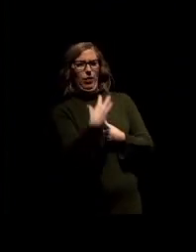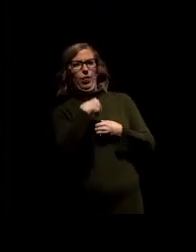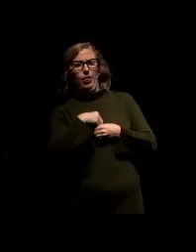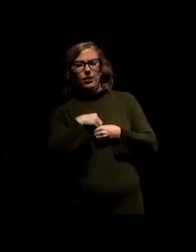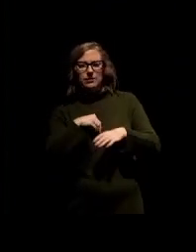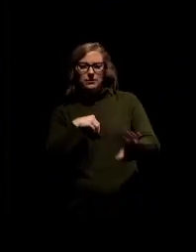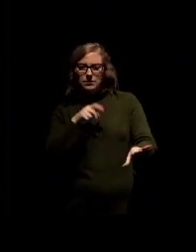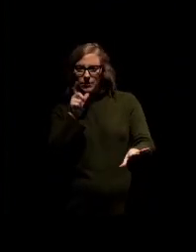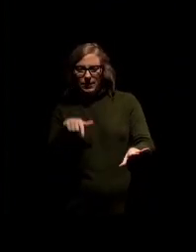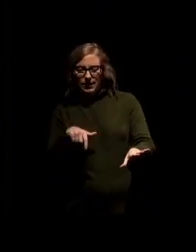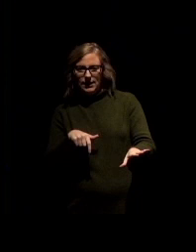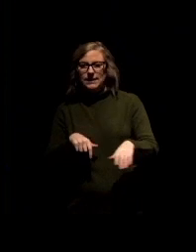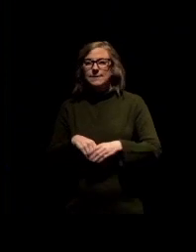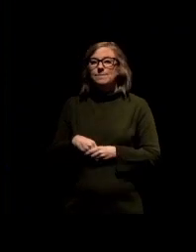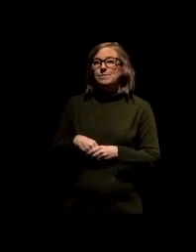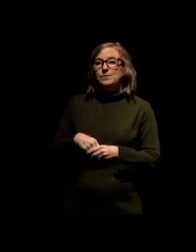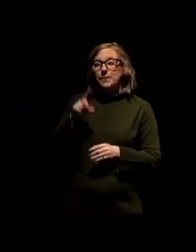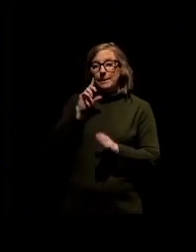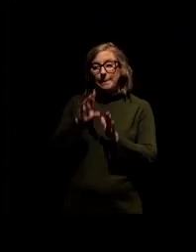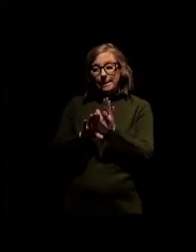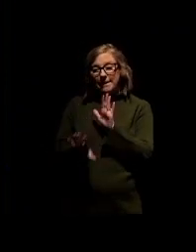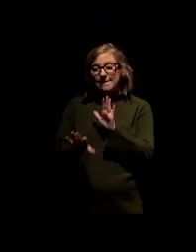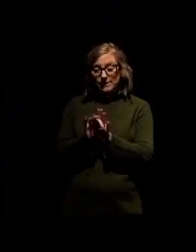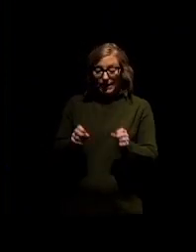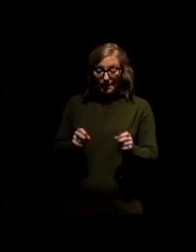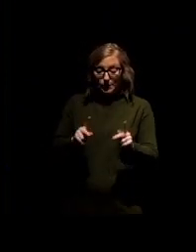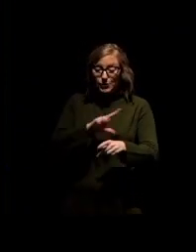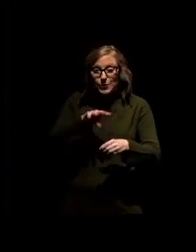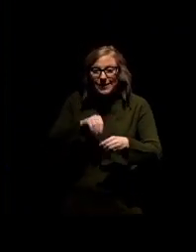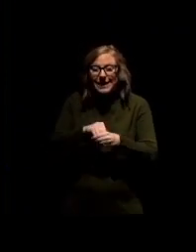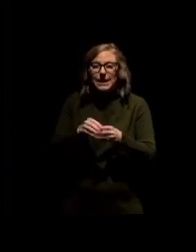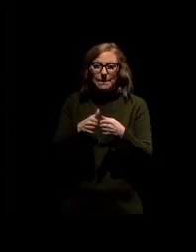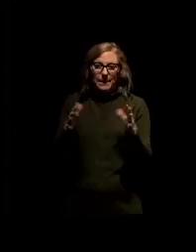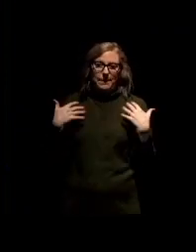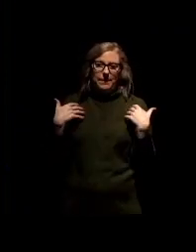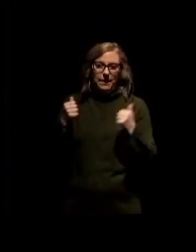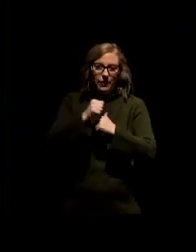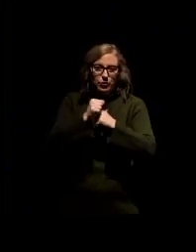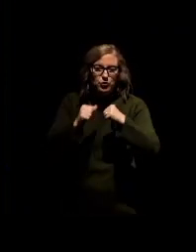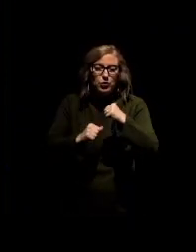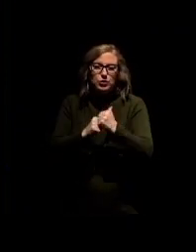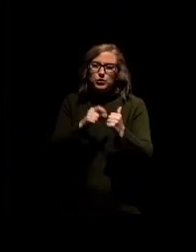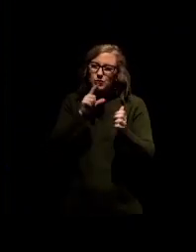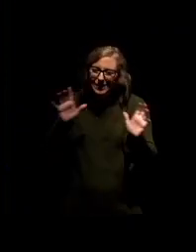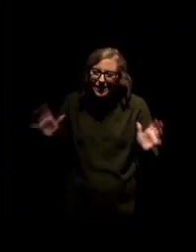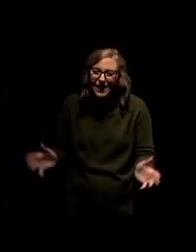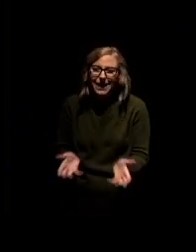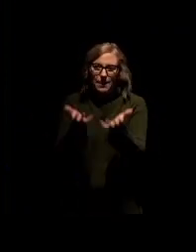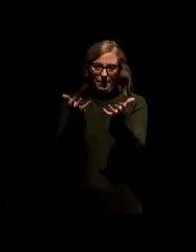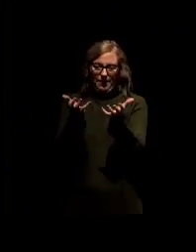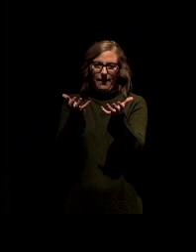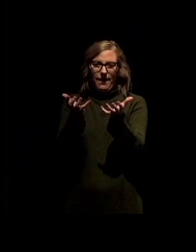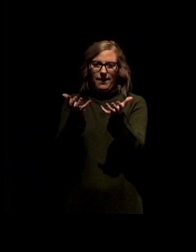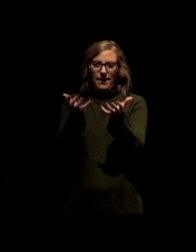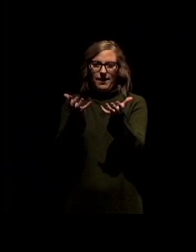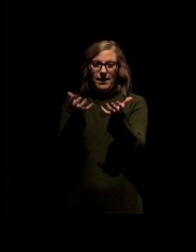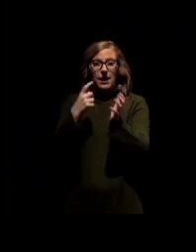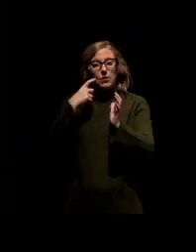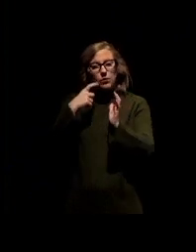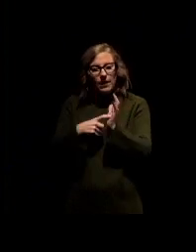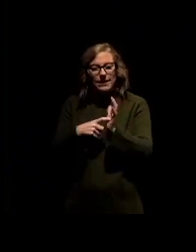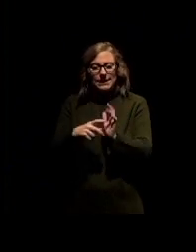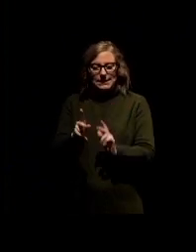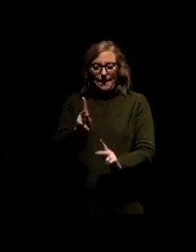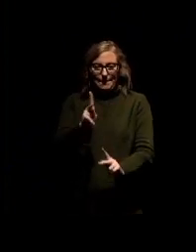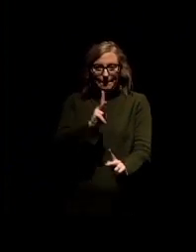think creating opportunities within public health structures to begin to sort of amplify that and recognize that people